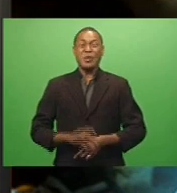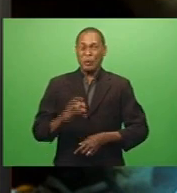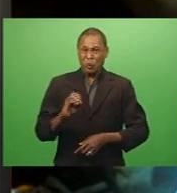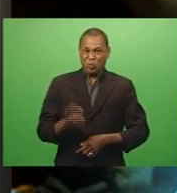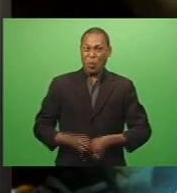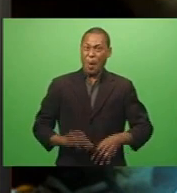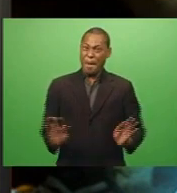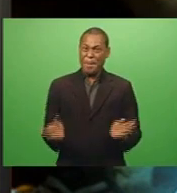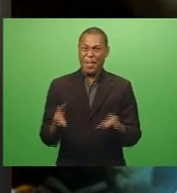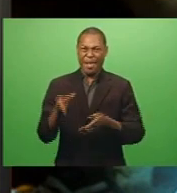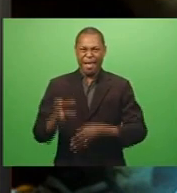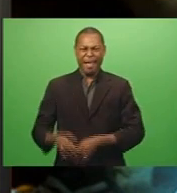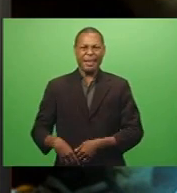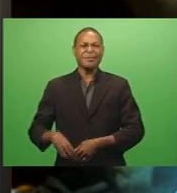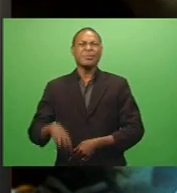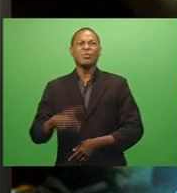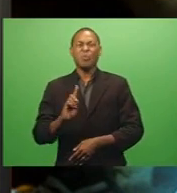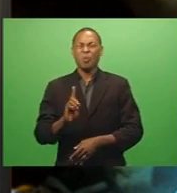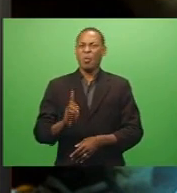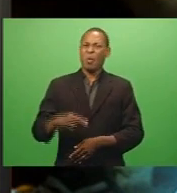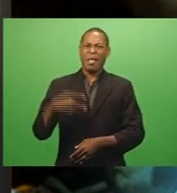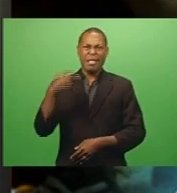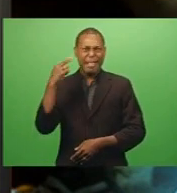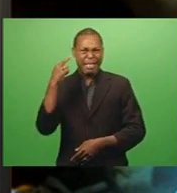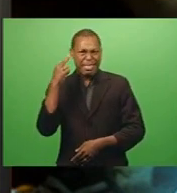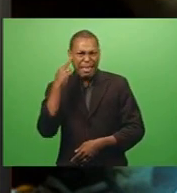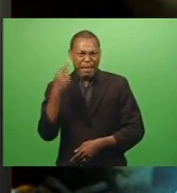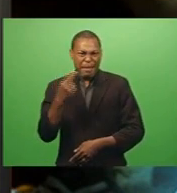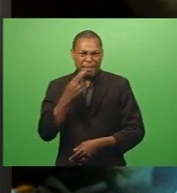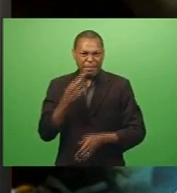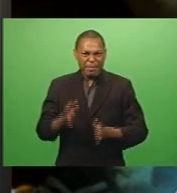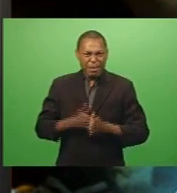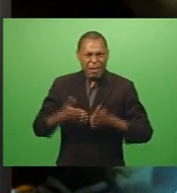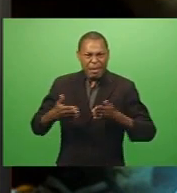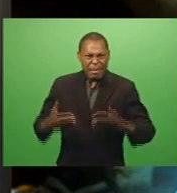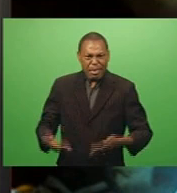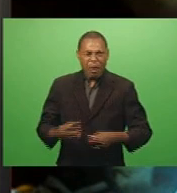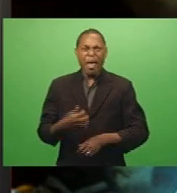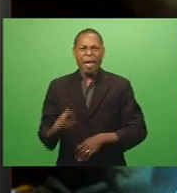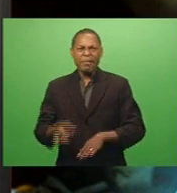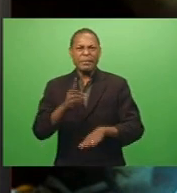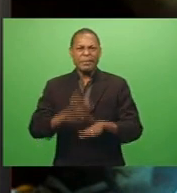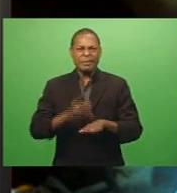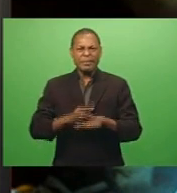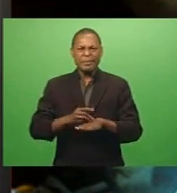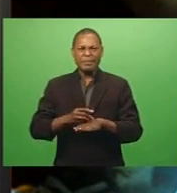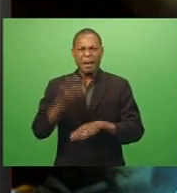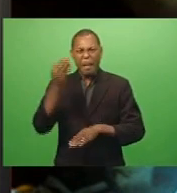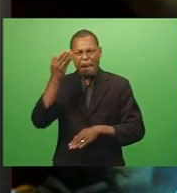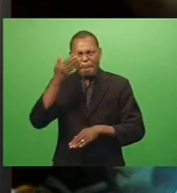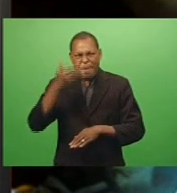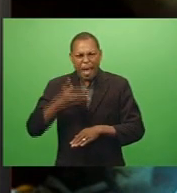who has a hearing impairment, and tight head prop Osea Souvi, who is partially blind, will run on for the